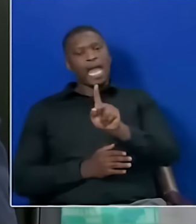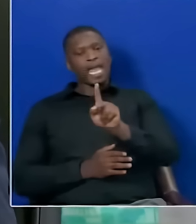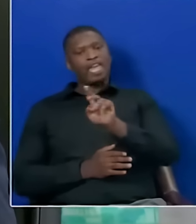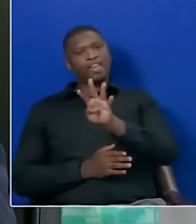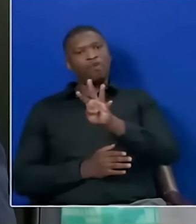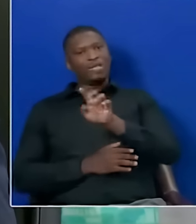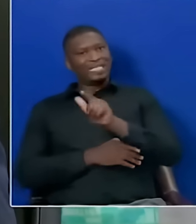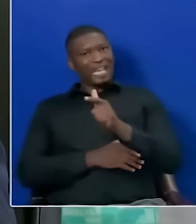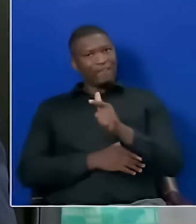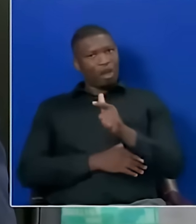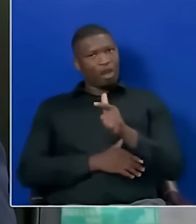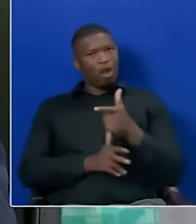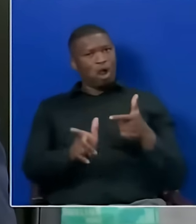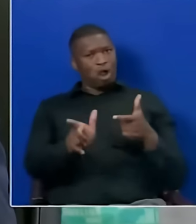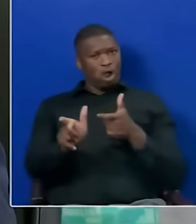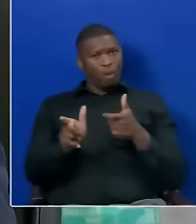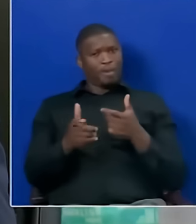rifle with serial number